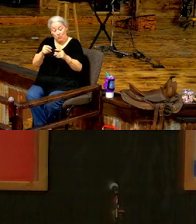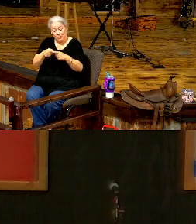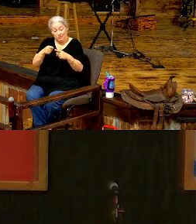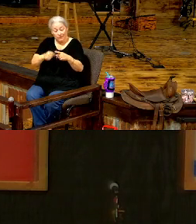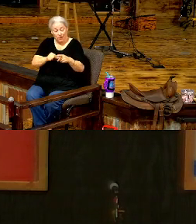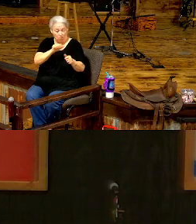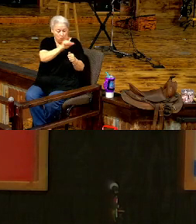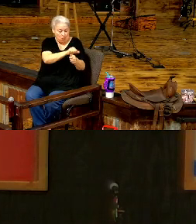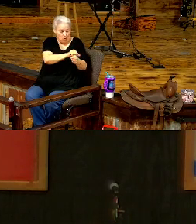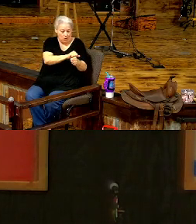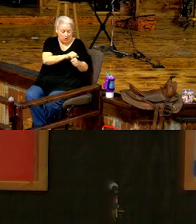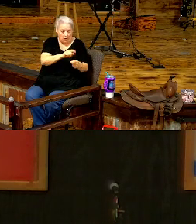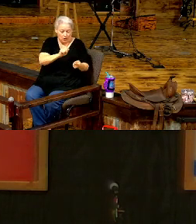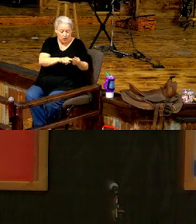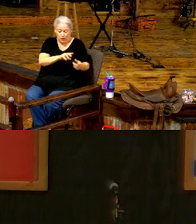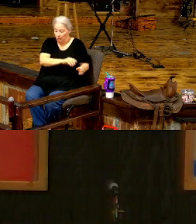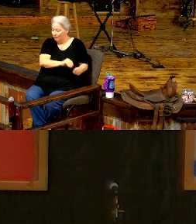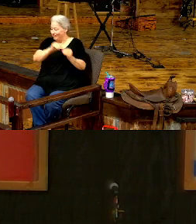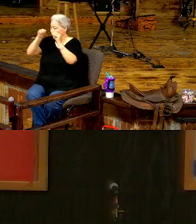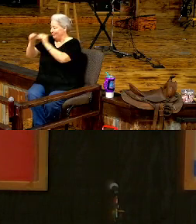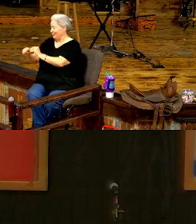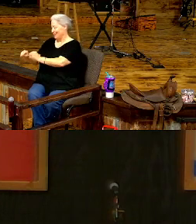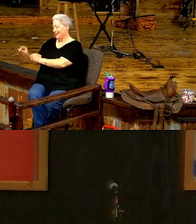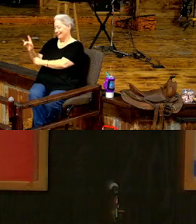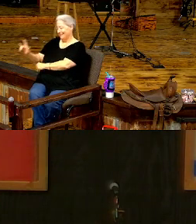you. Motivation.